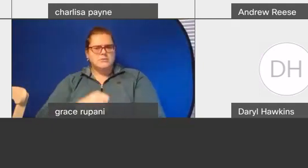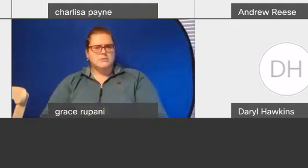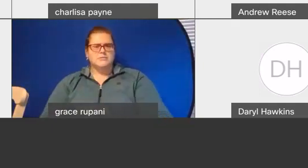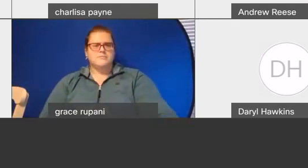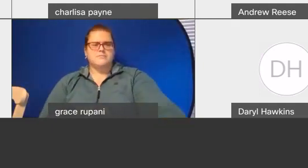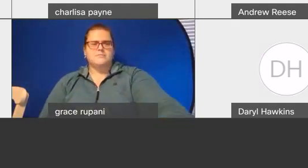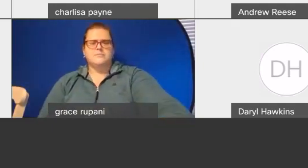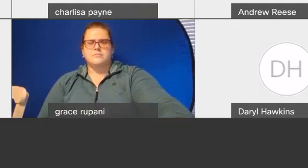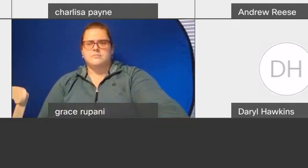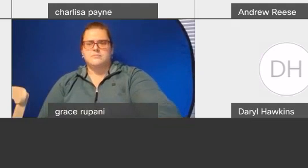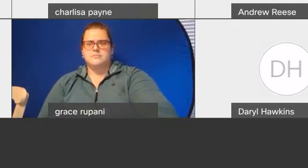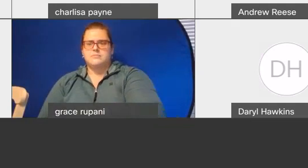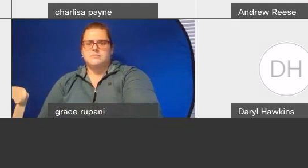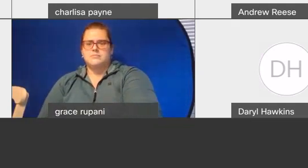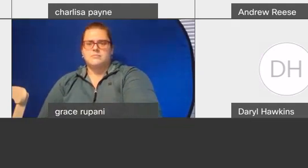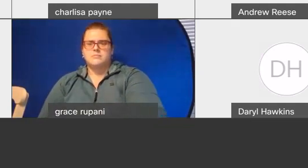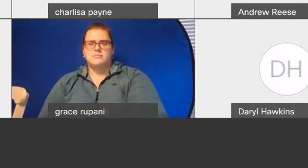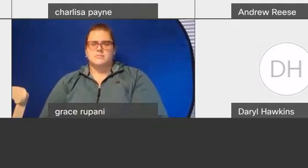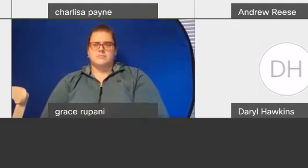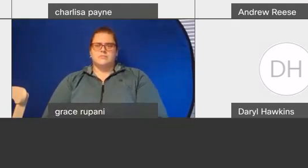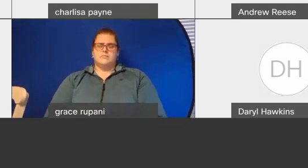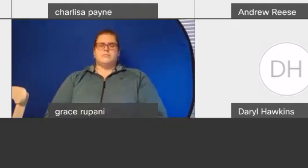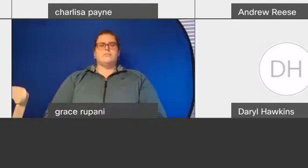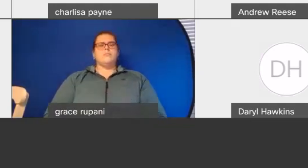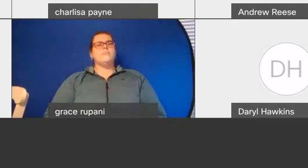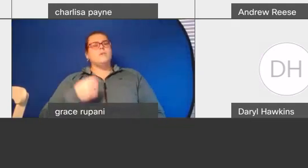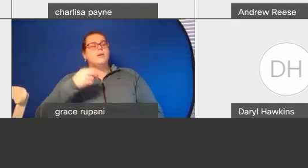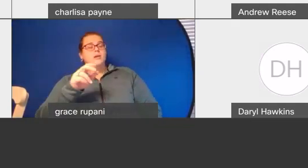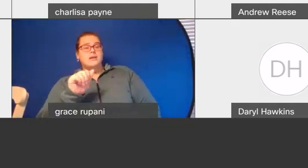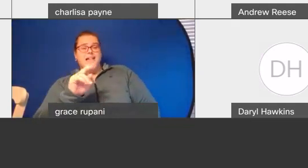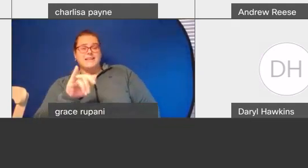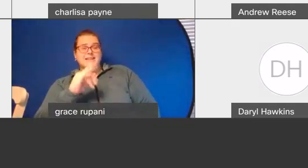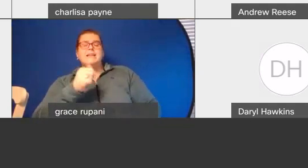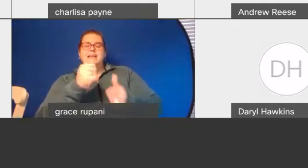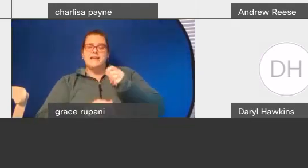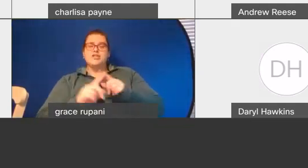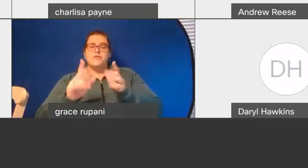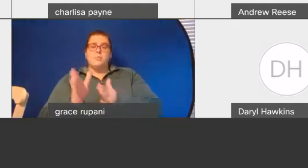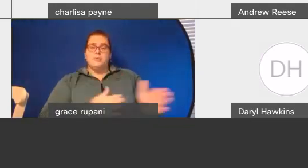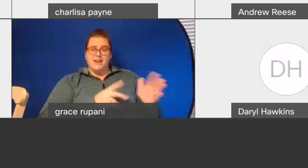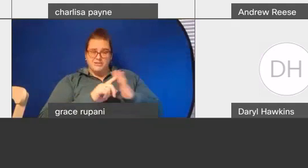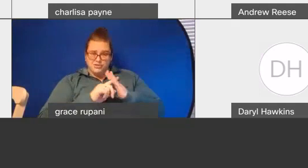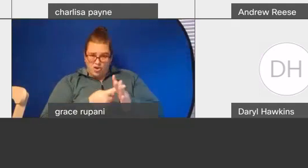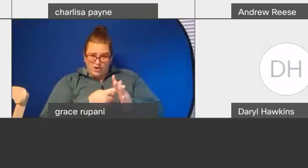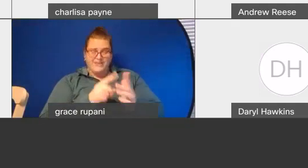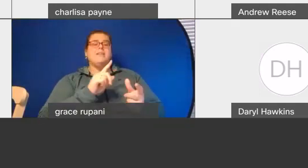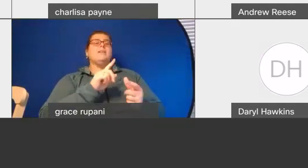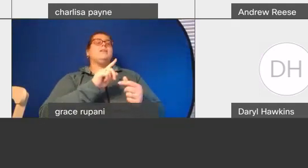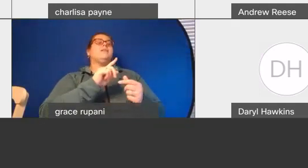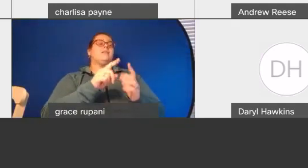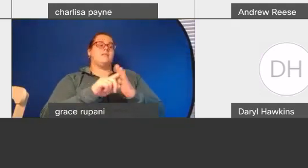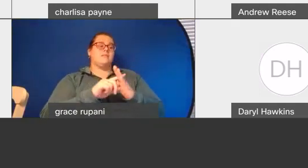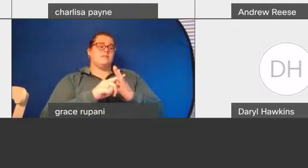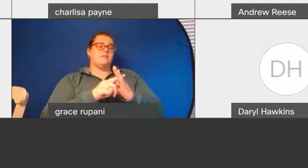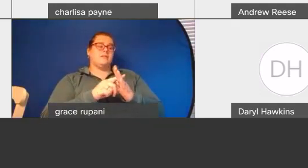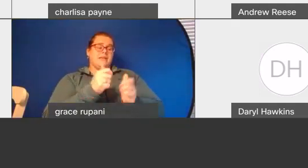Yeah, and as each of those plans are approved, they are forwarded to service coordination so that they can then start their planning.